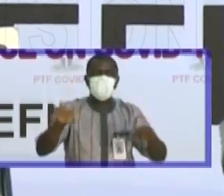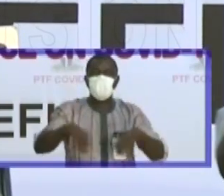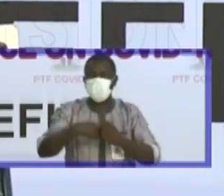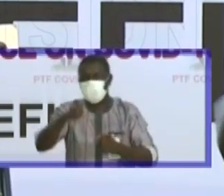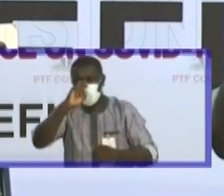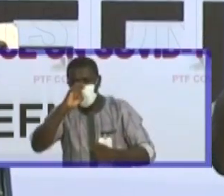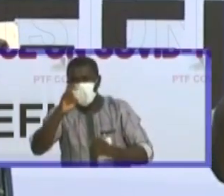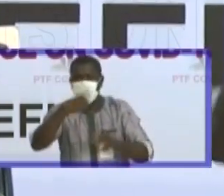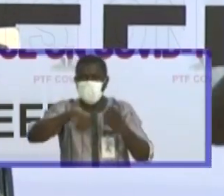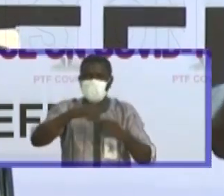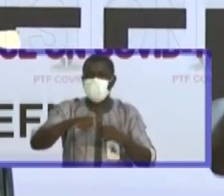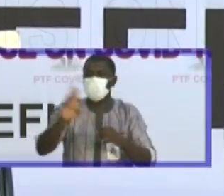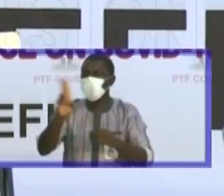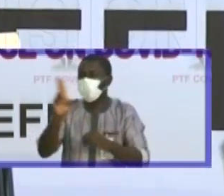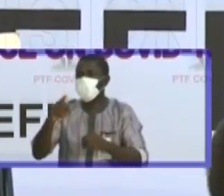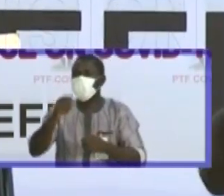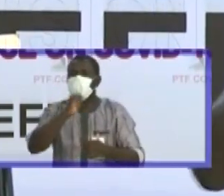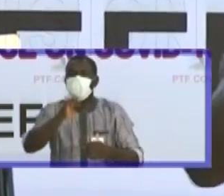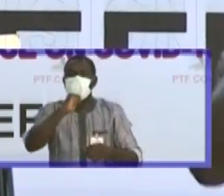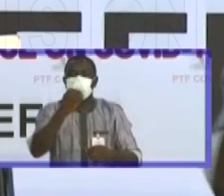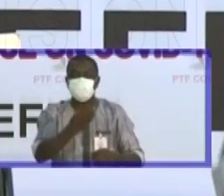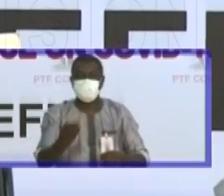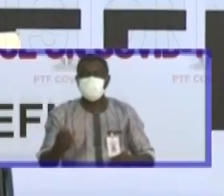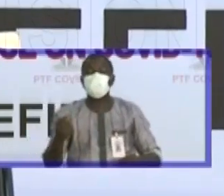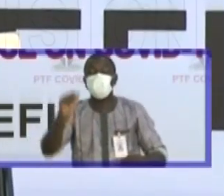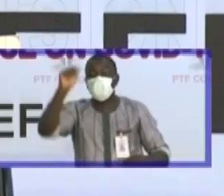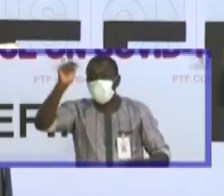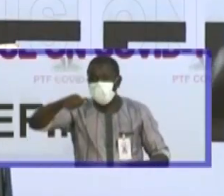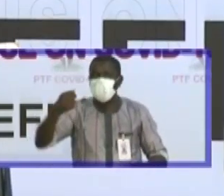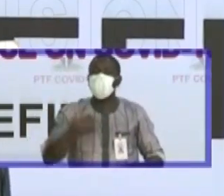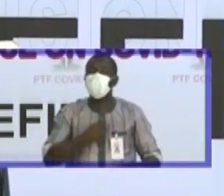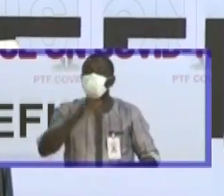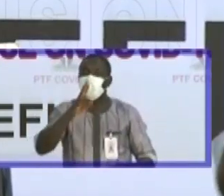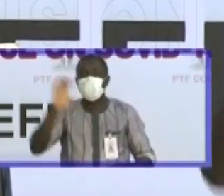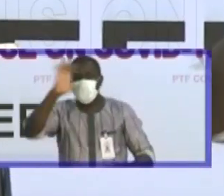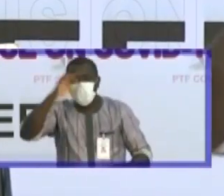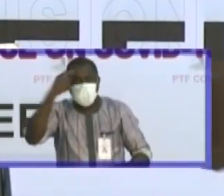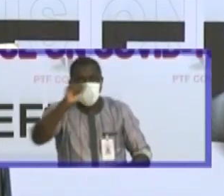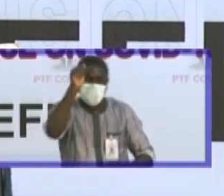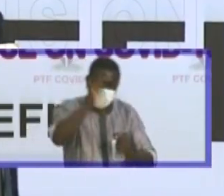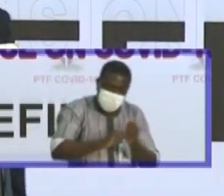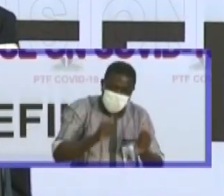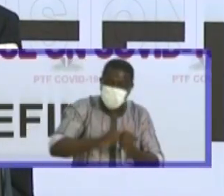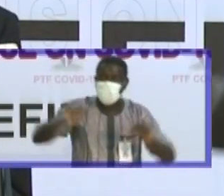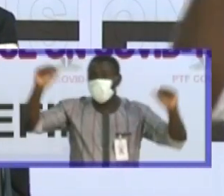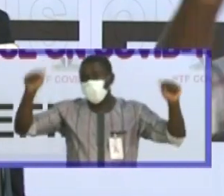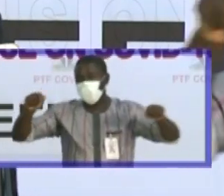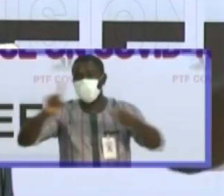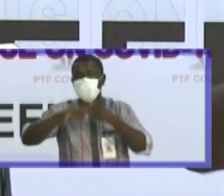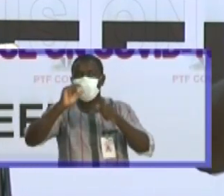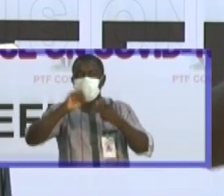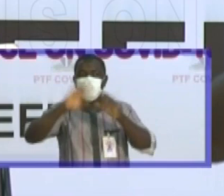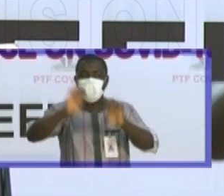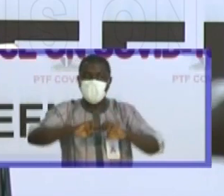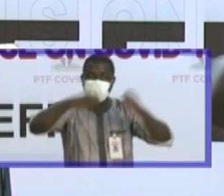terms of using primary healthcare facilities? So yes, we are. We are looking at every possibility when it comes to expanding testing.